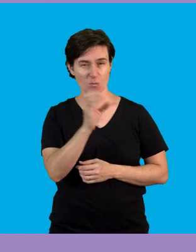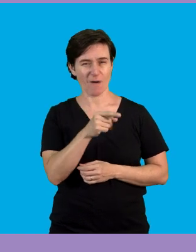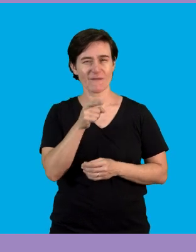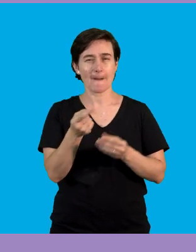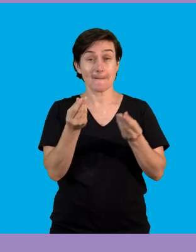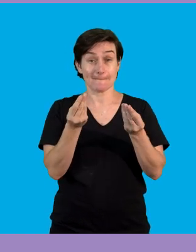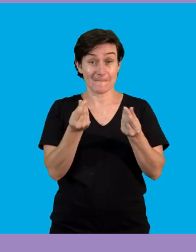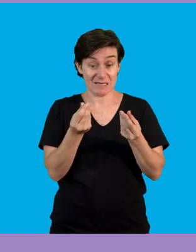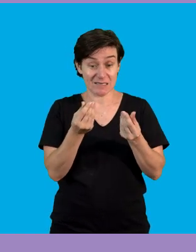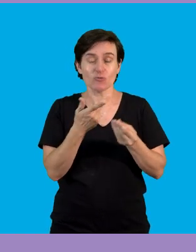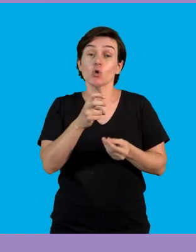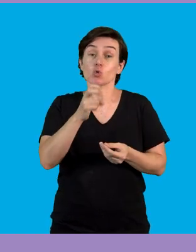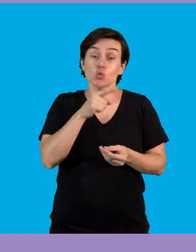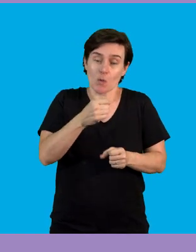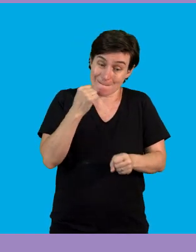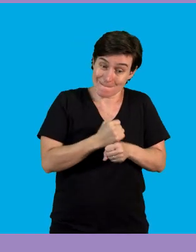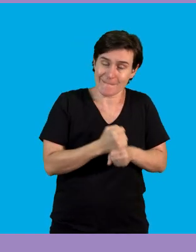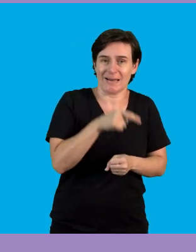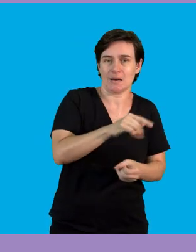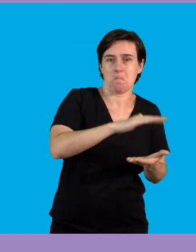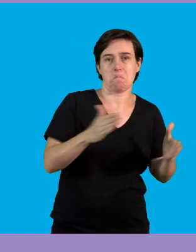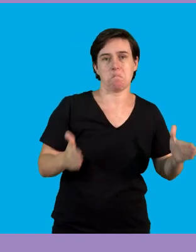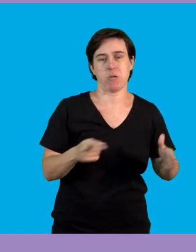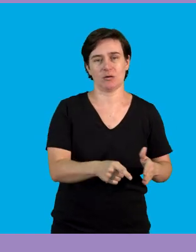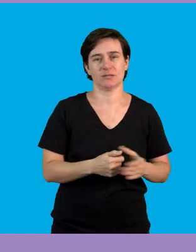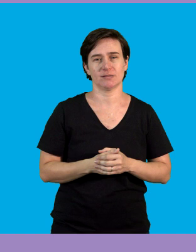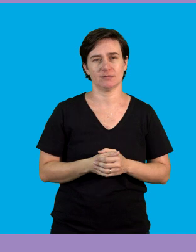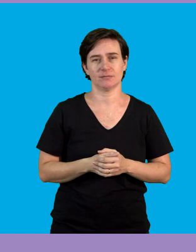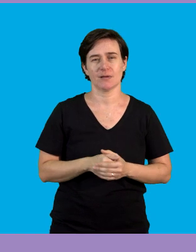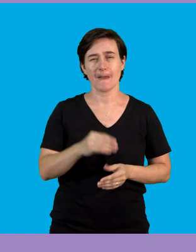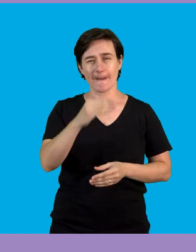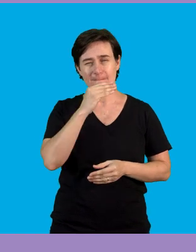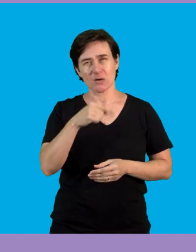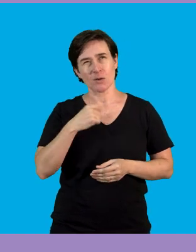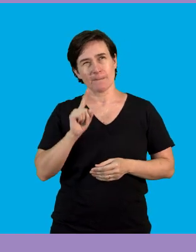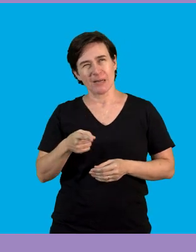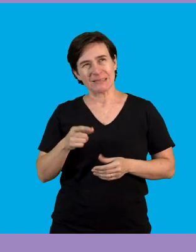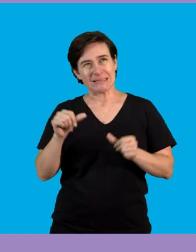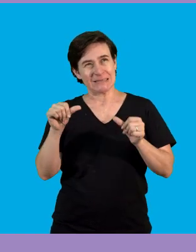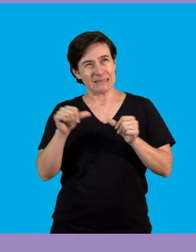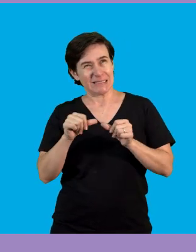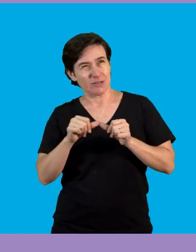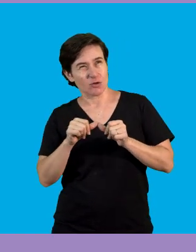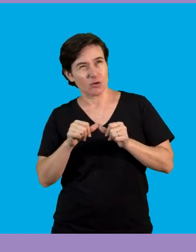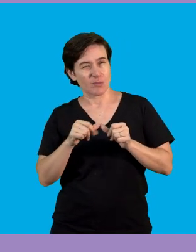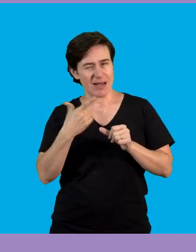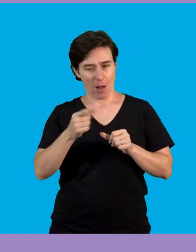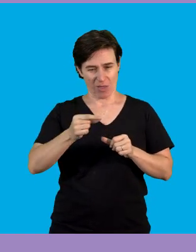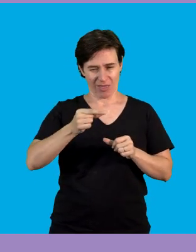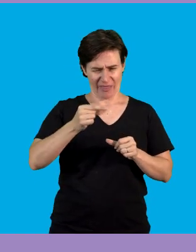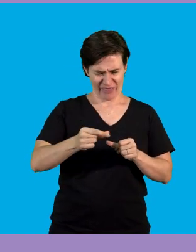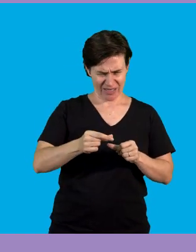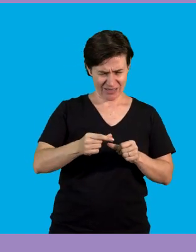the material used to make the container? This means that we are now going to calculate how